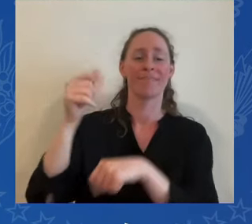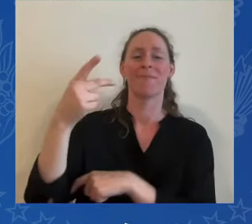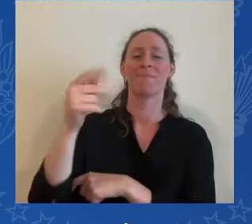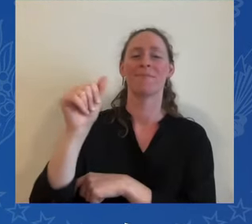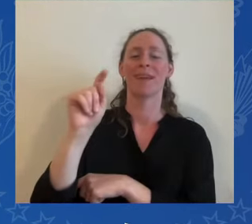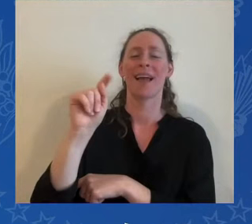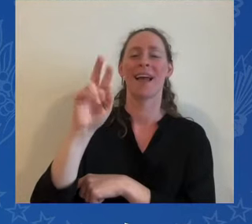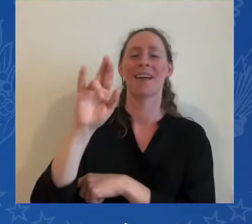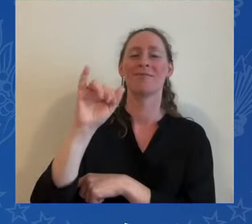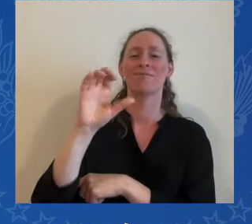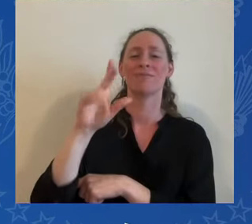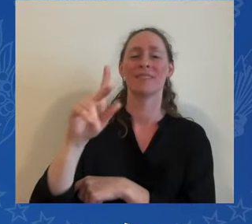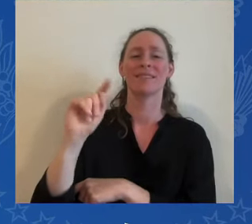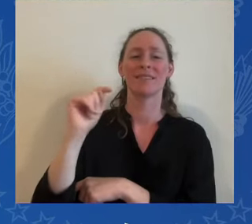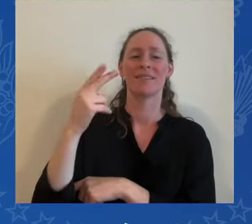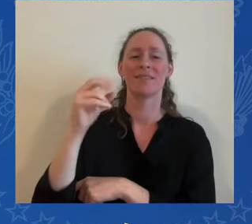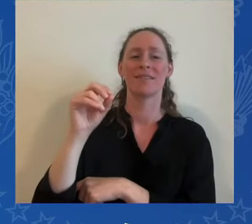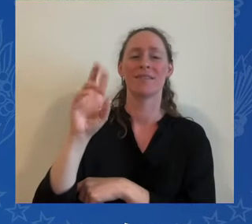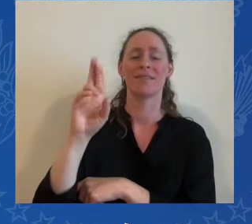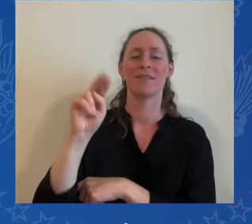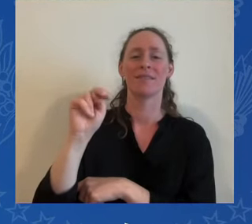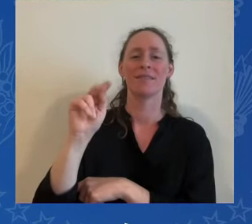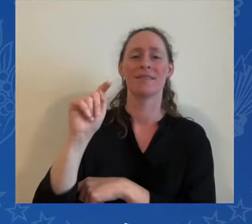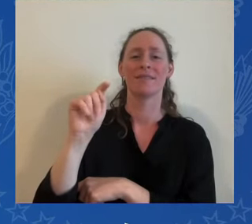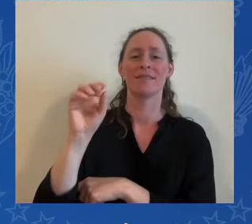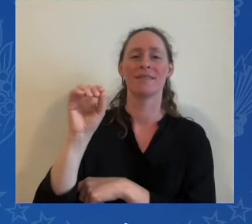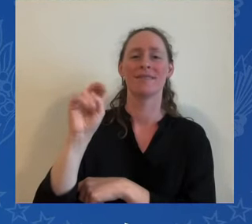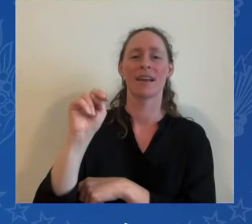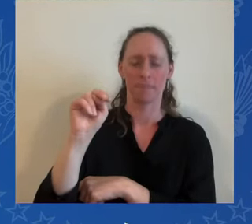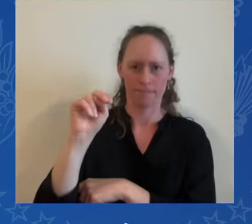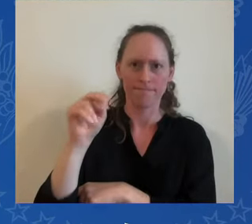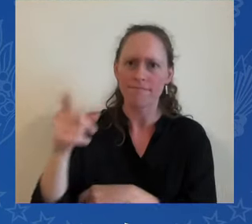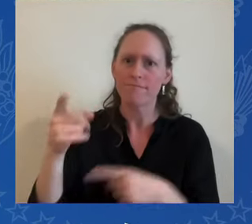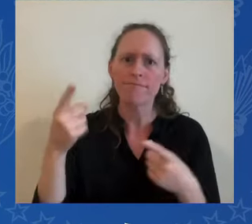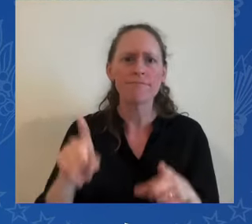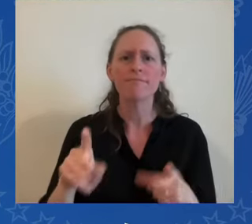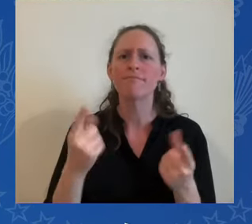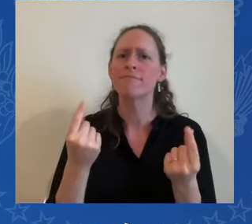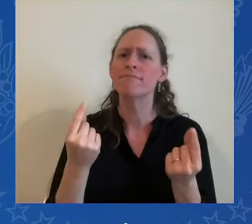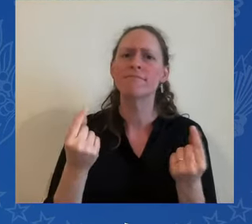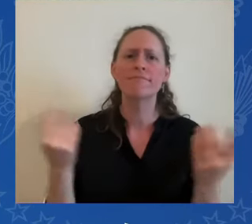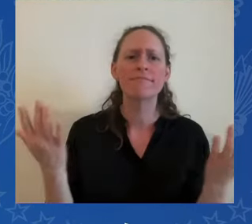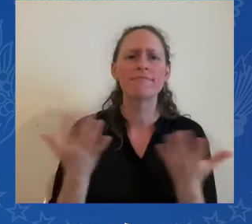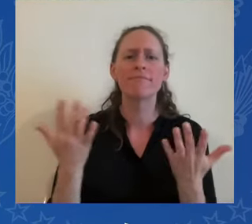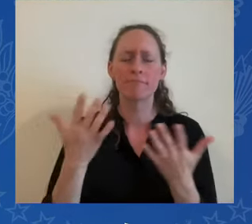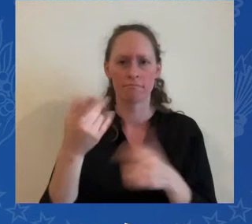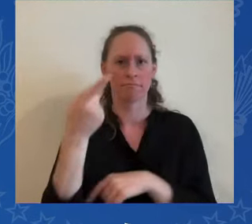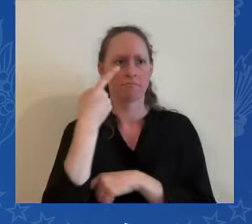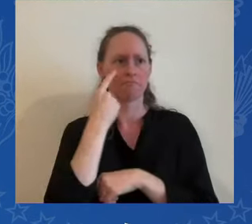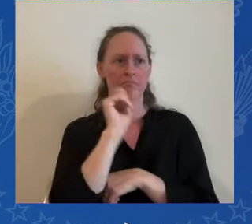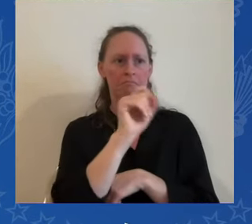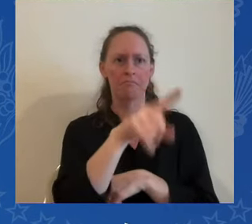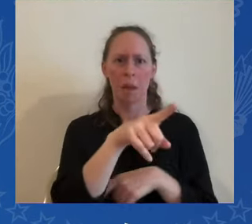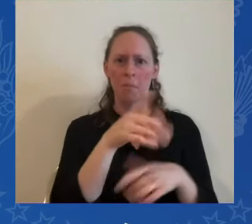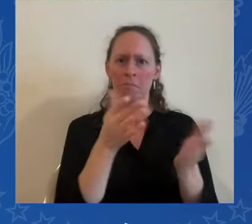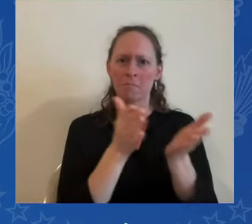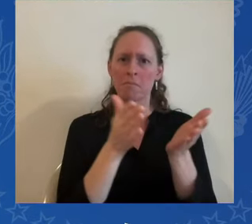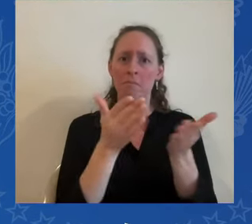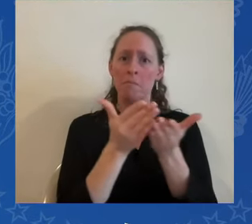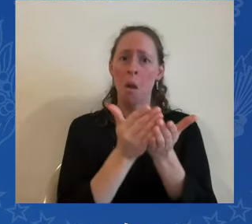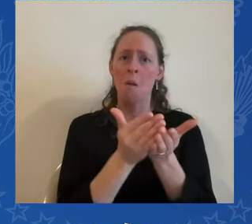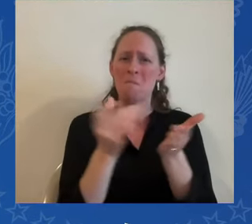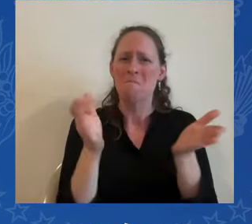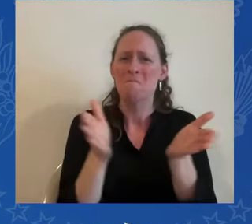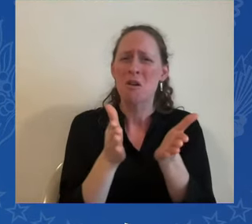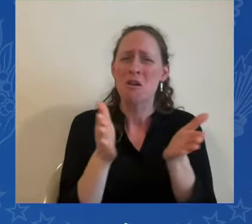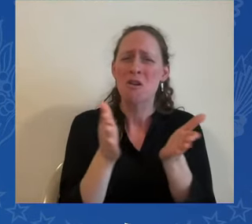18-foot motorboat. A giant wave crashed down, sending the passenger overboard, and his fellow firefighters rescued one person